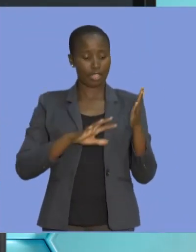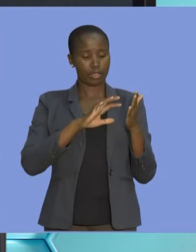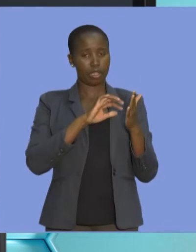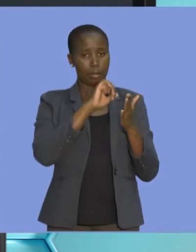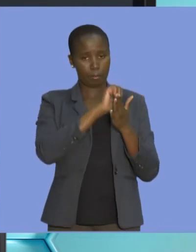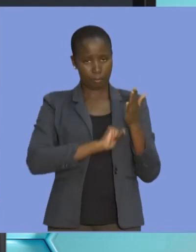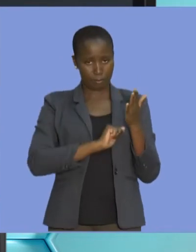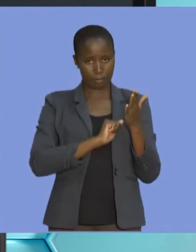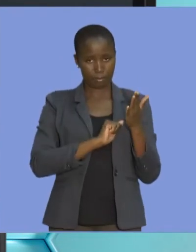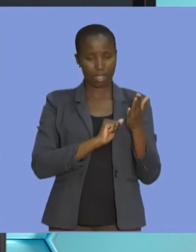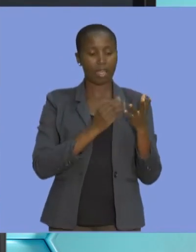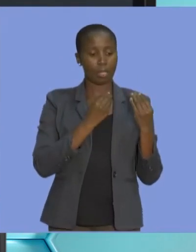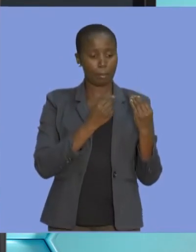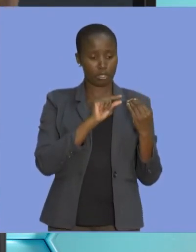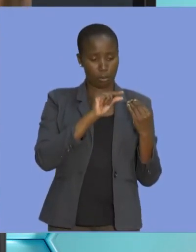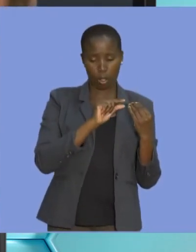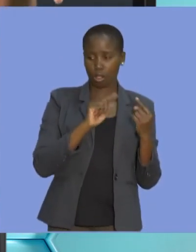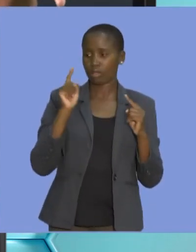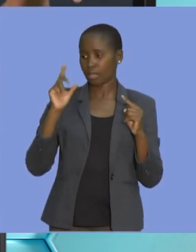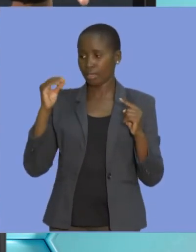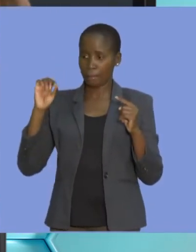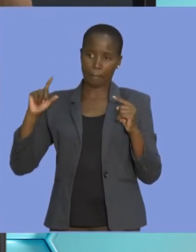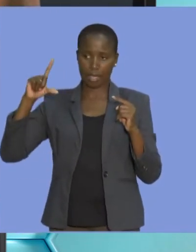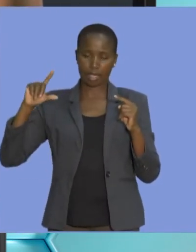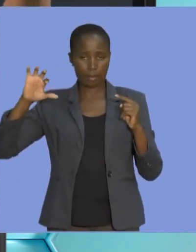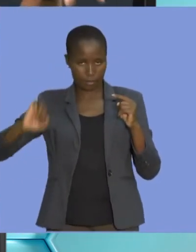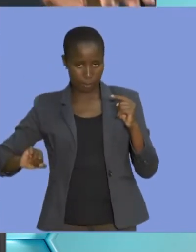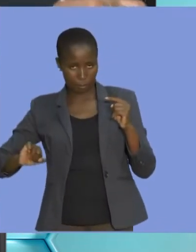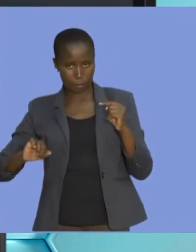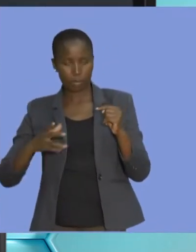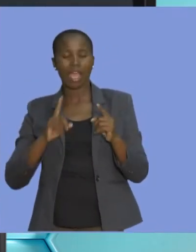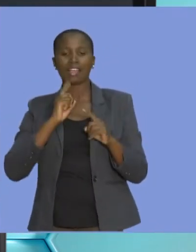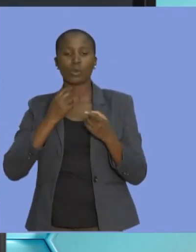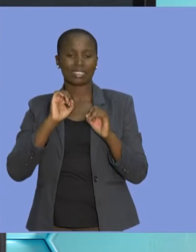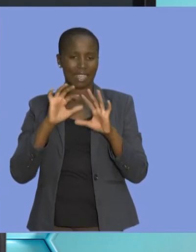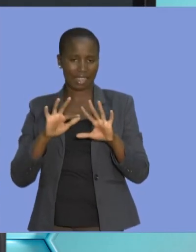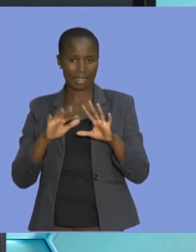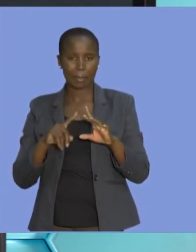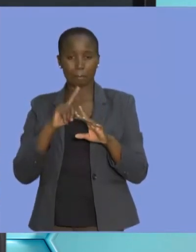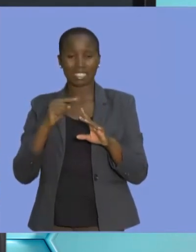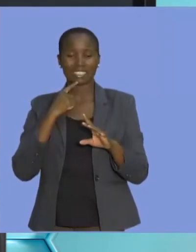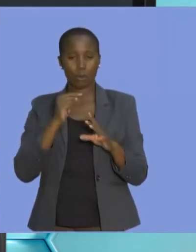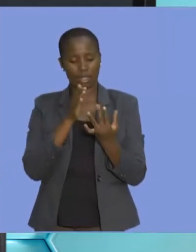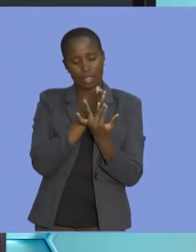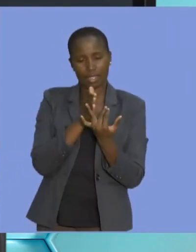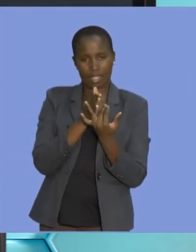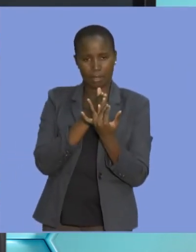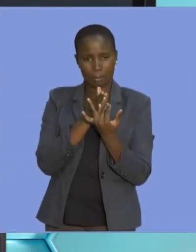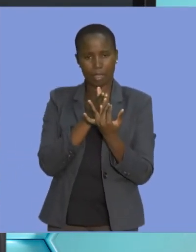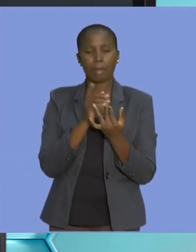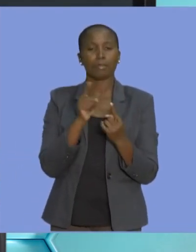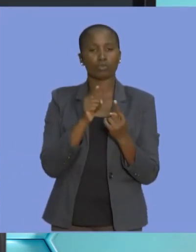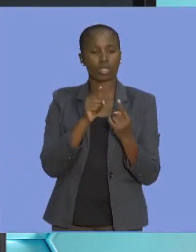get 10. So the deviation between, the gap between the lowest and the highest is 10. So there's